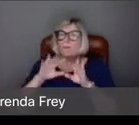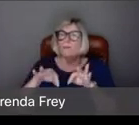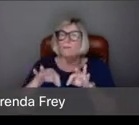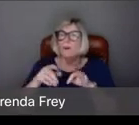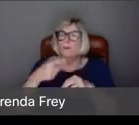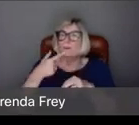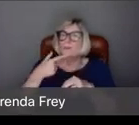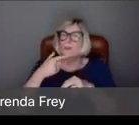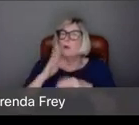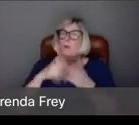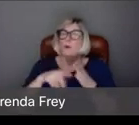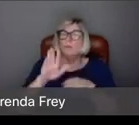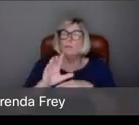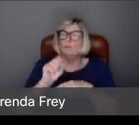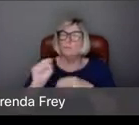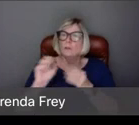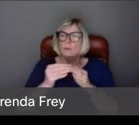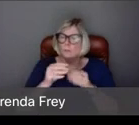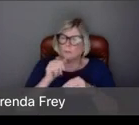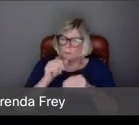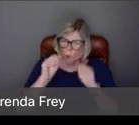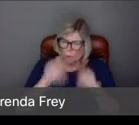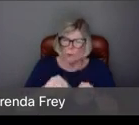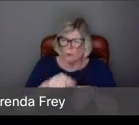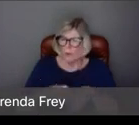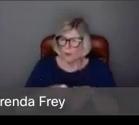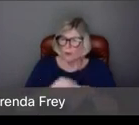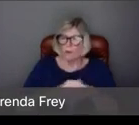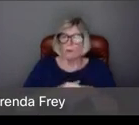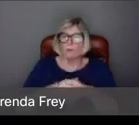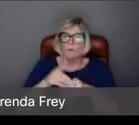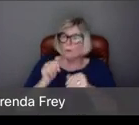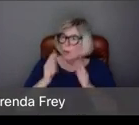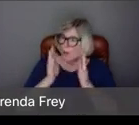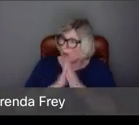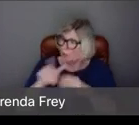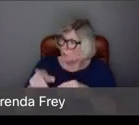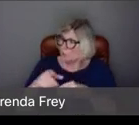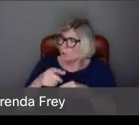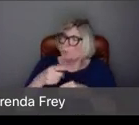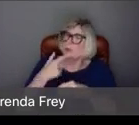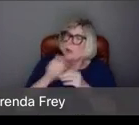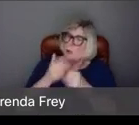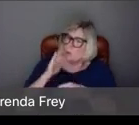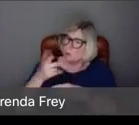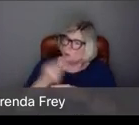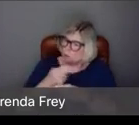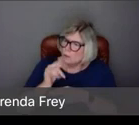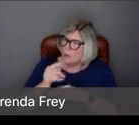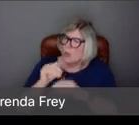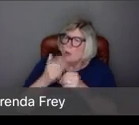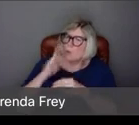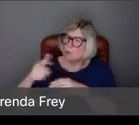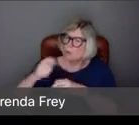number. Don't put it in. If someone wants it, they could ask you, and then you could ask them, why do you need it? How are they going to use it? How are they going to protect